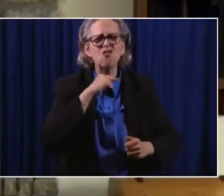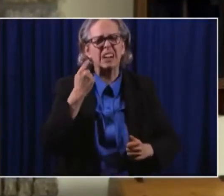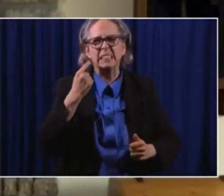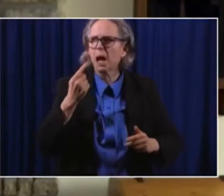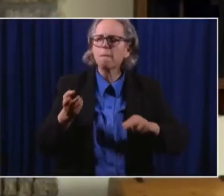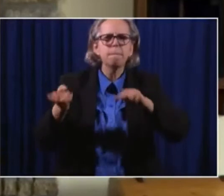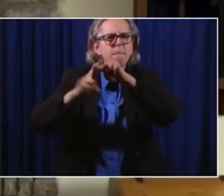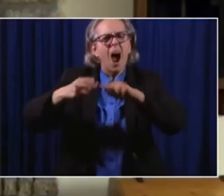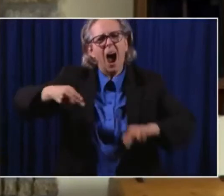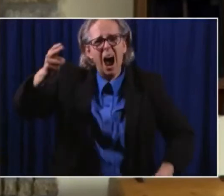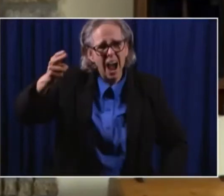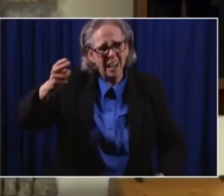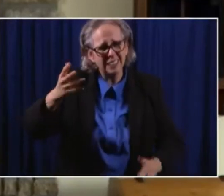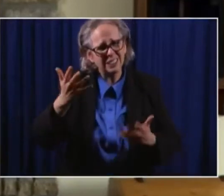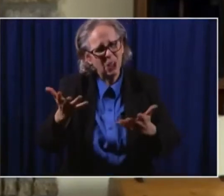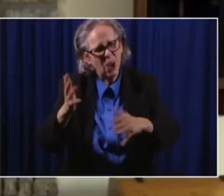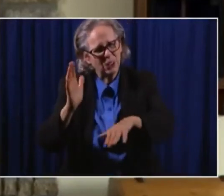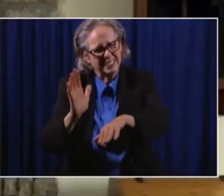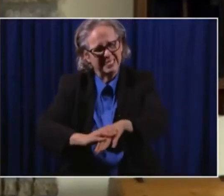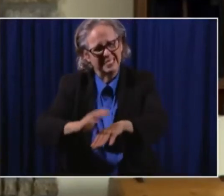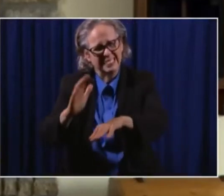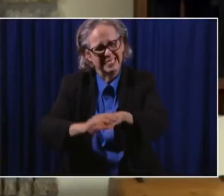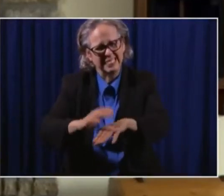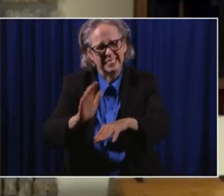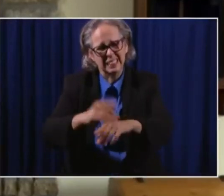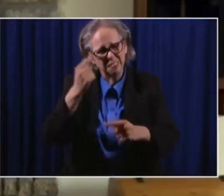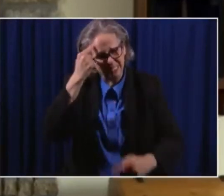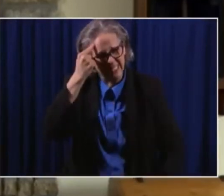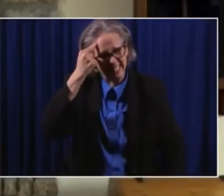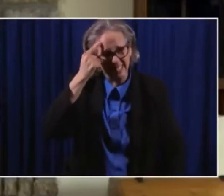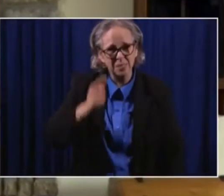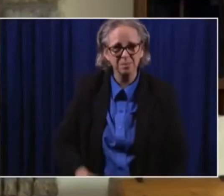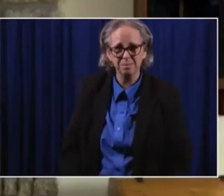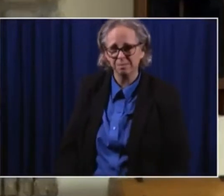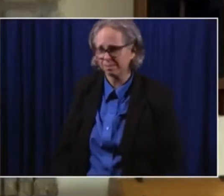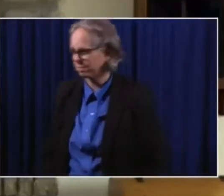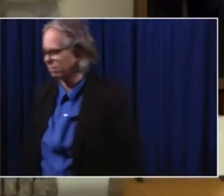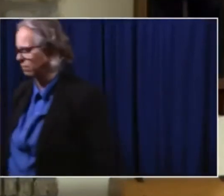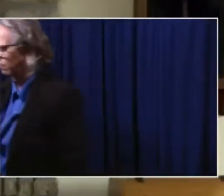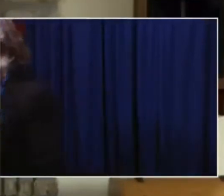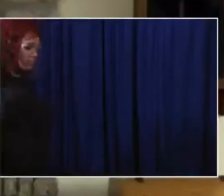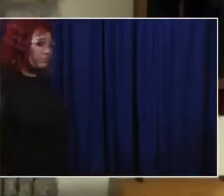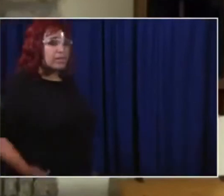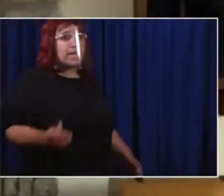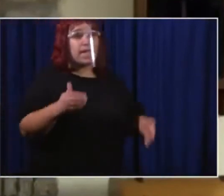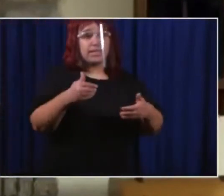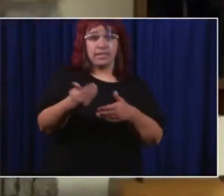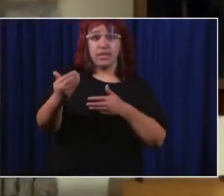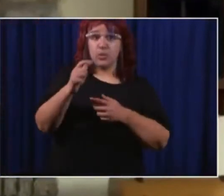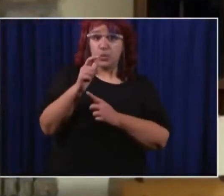Next question is from Marty Schladen at the Ohio Capitol Journal. Good Afternoon, Governor.